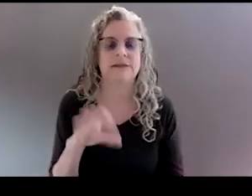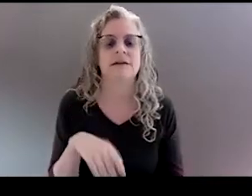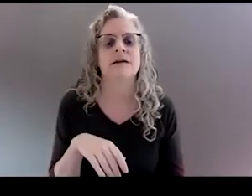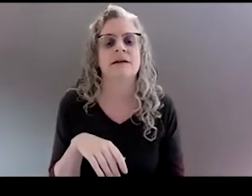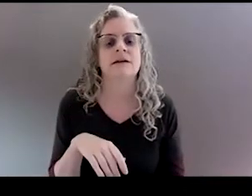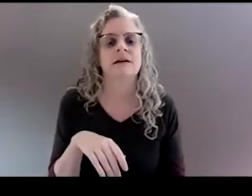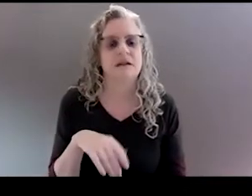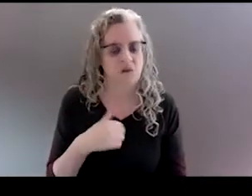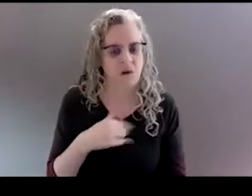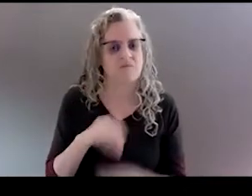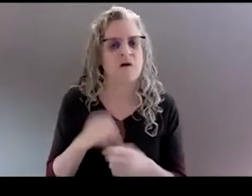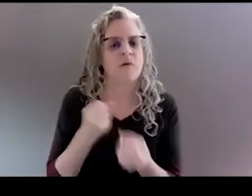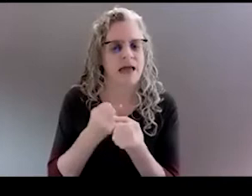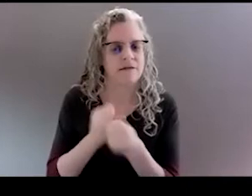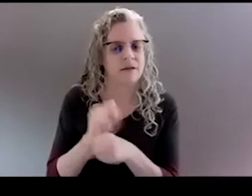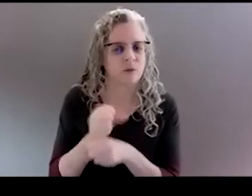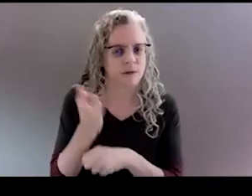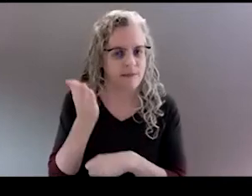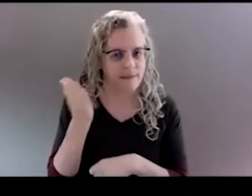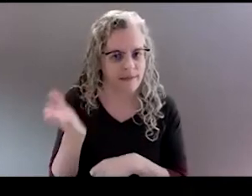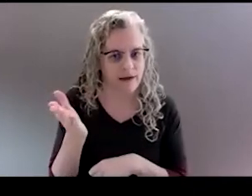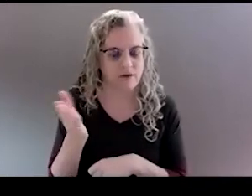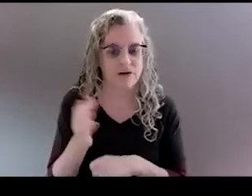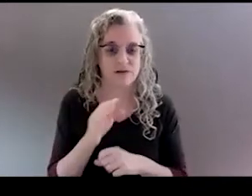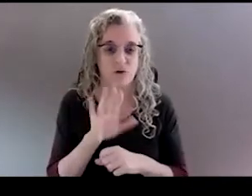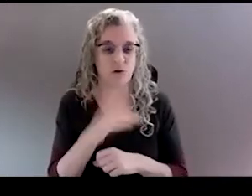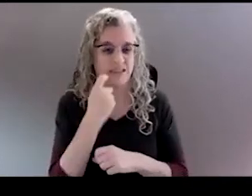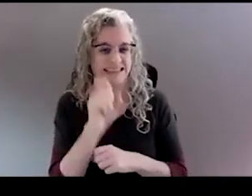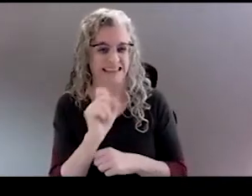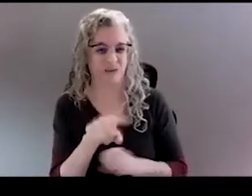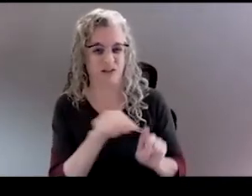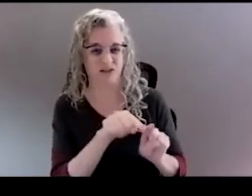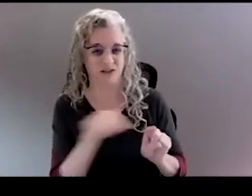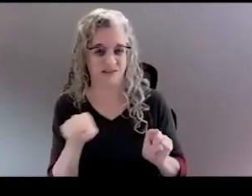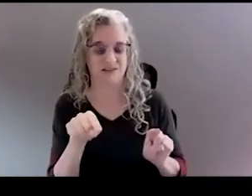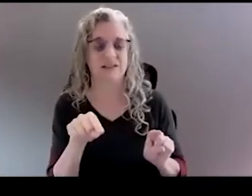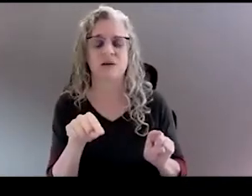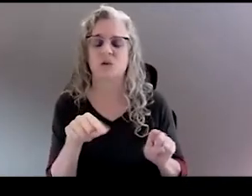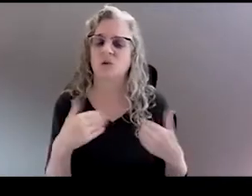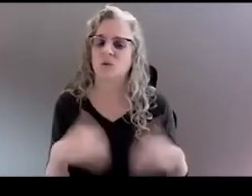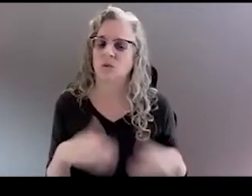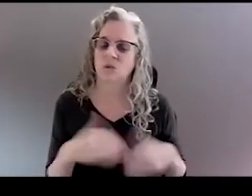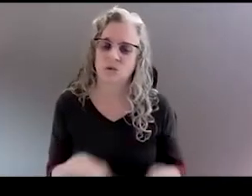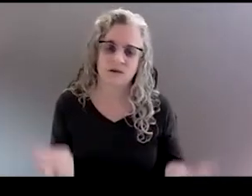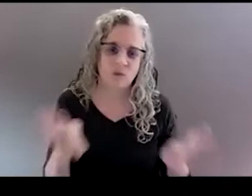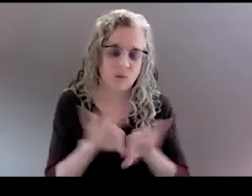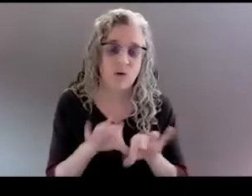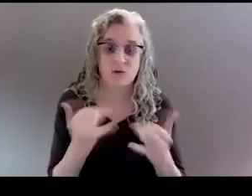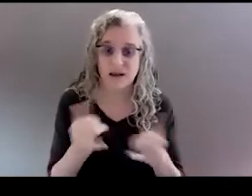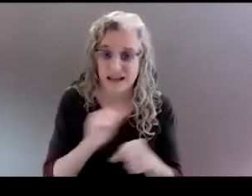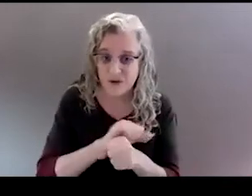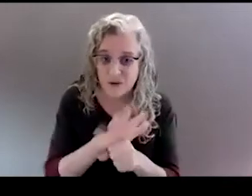think this particular question about what to do right now with our communities is just so important. COVID-19 has changed